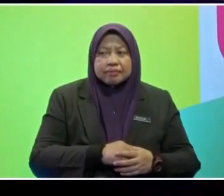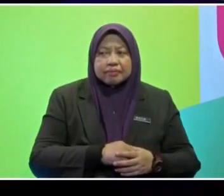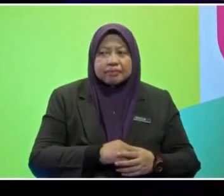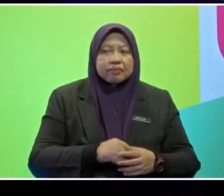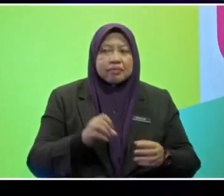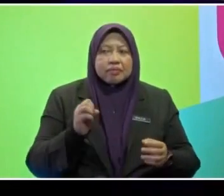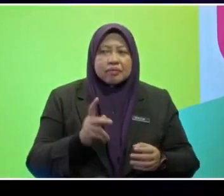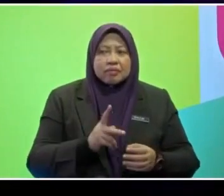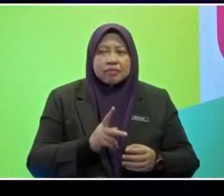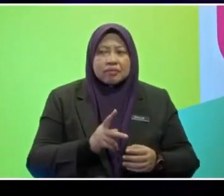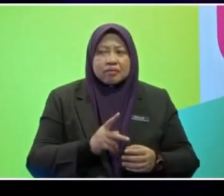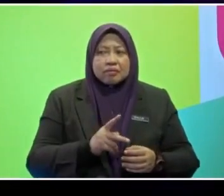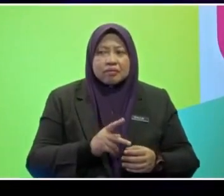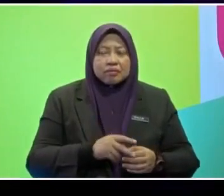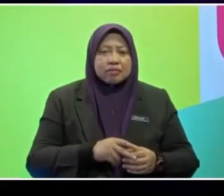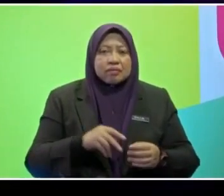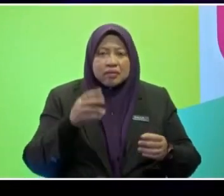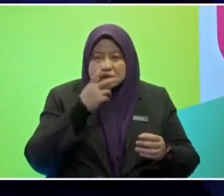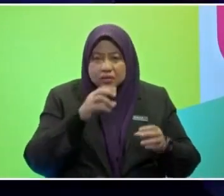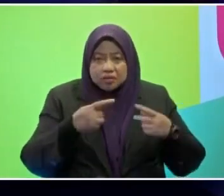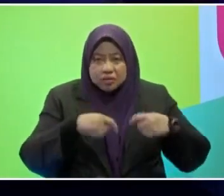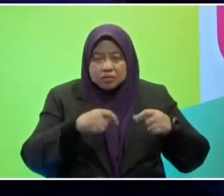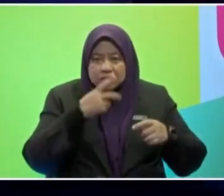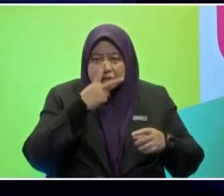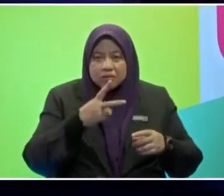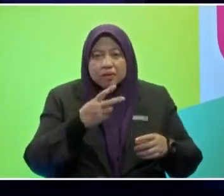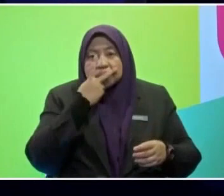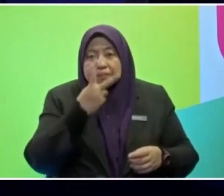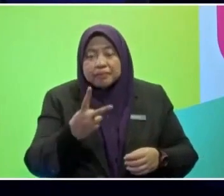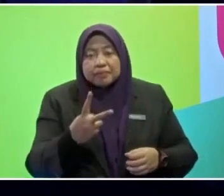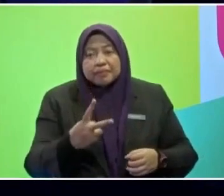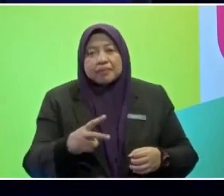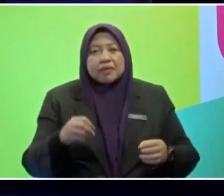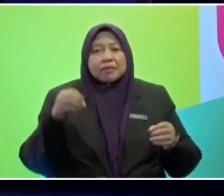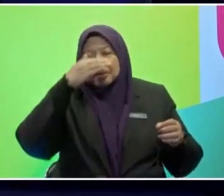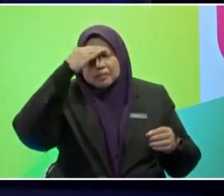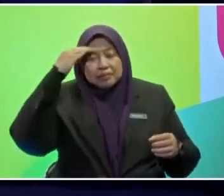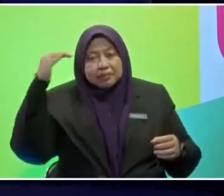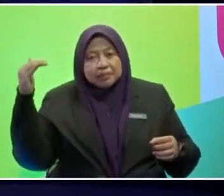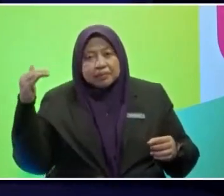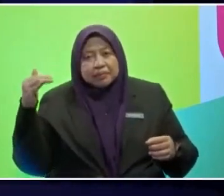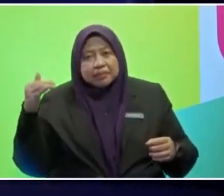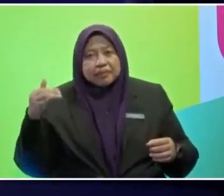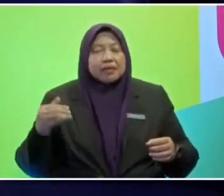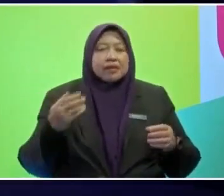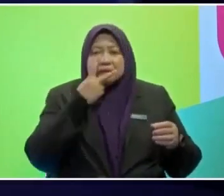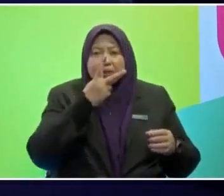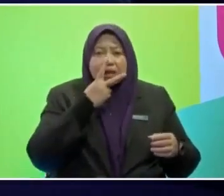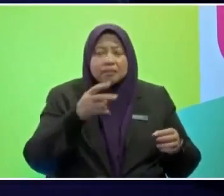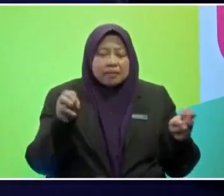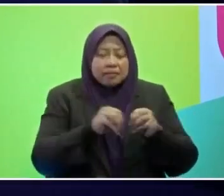Okay, alright, okay. There you go. So do you see the shadow? Yes, it's like a circle. Yes, it's